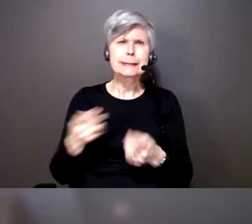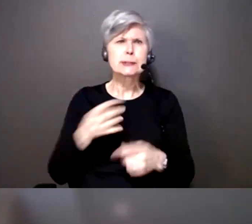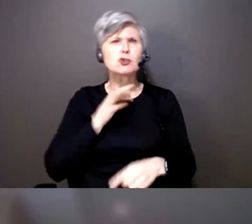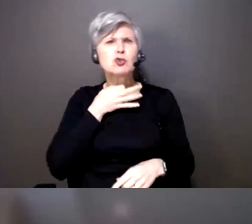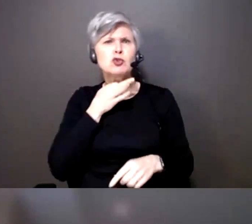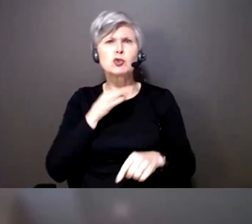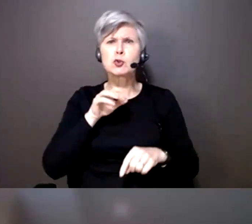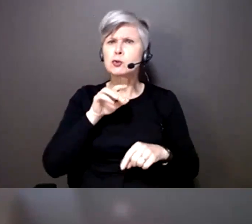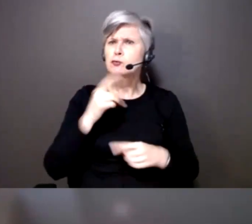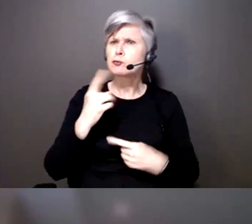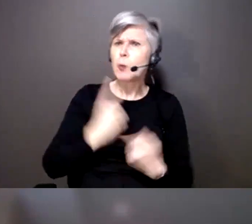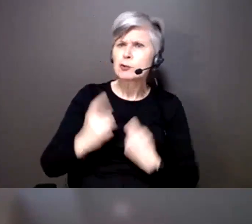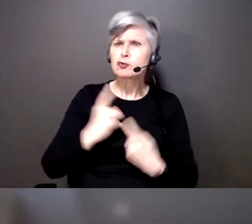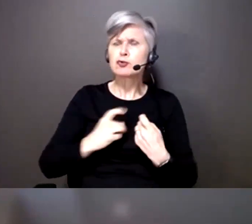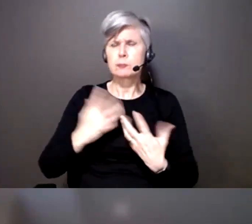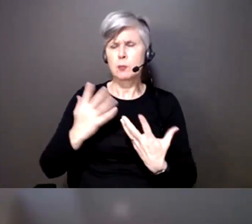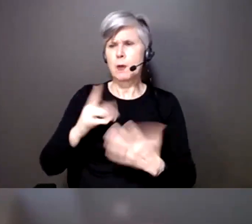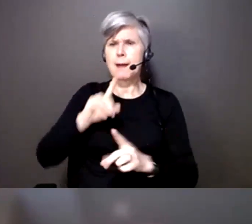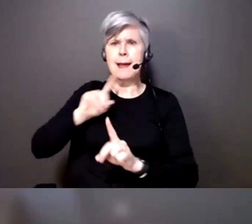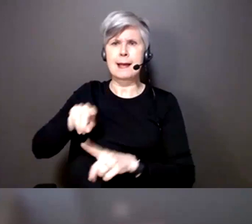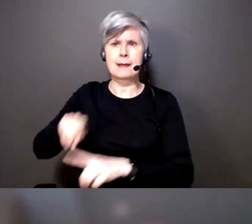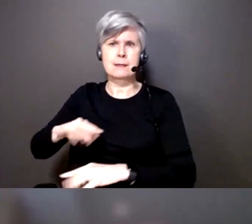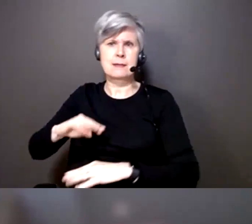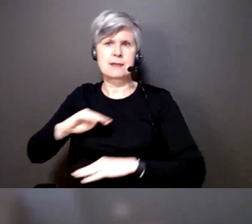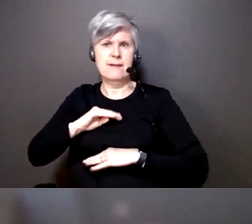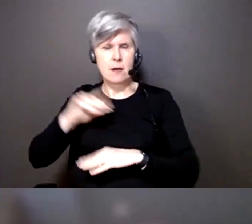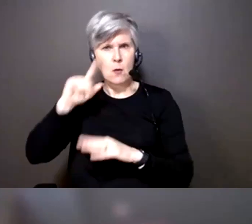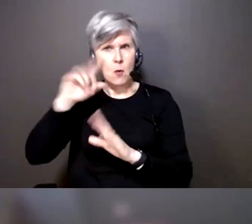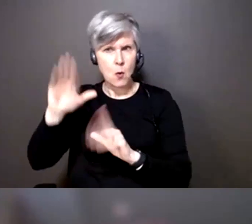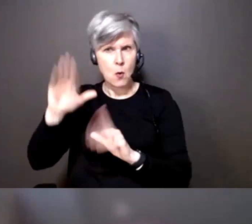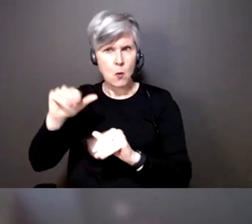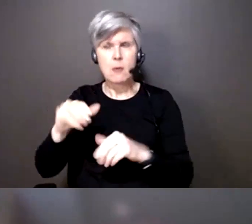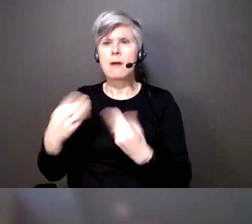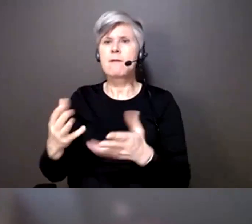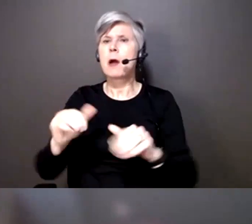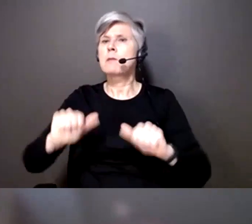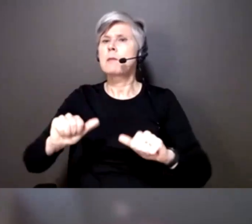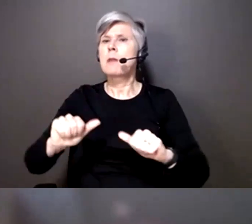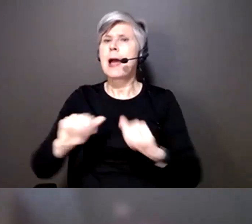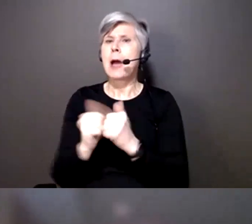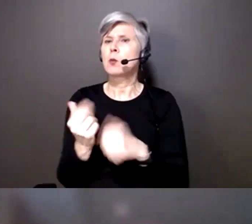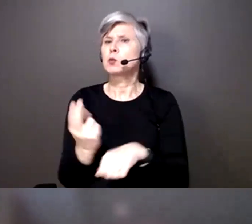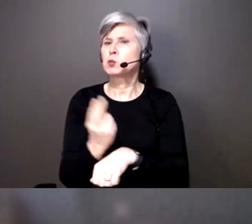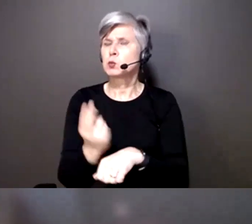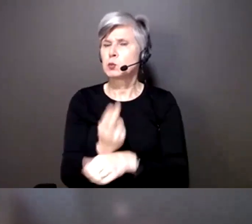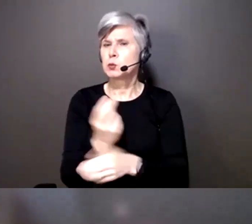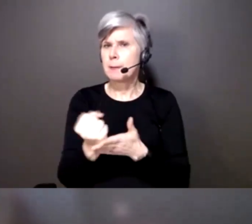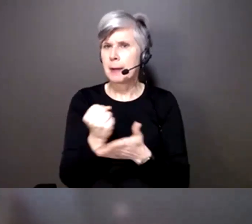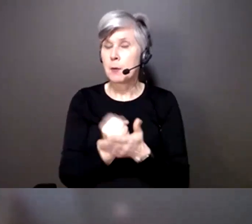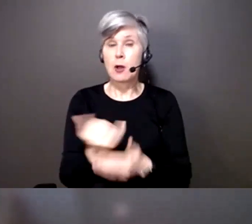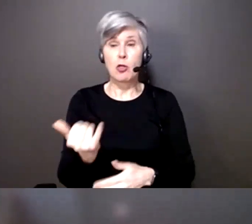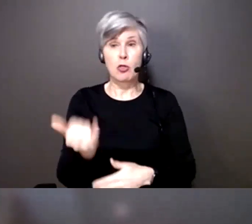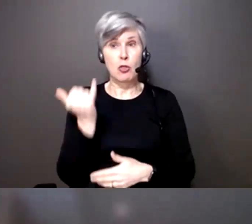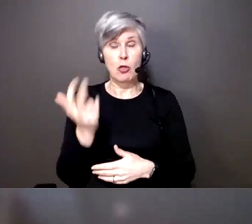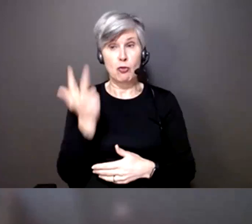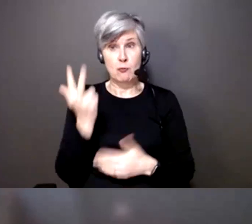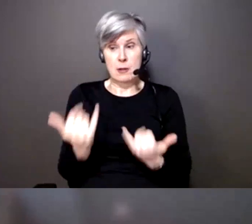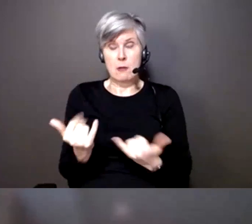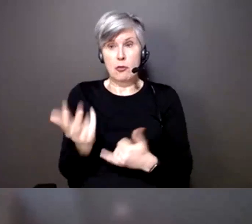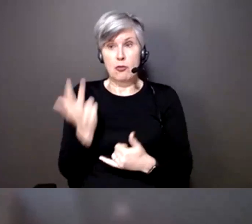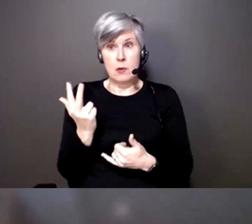passport. We will divide this workshop in 3 segments. Part one, with a